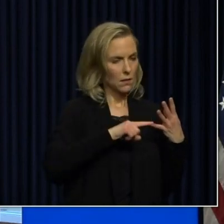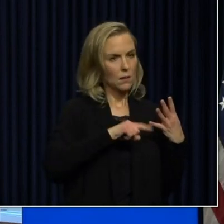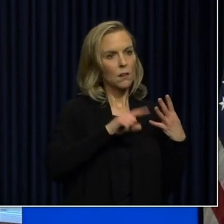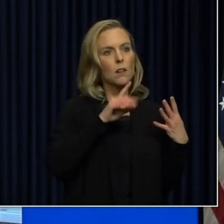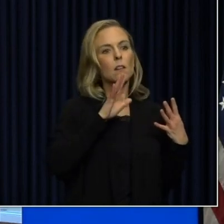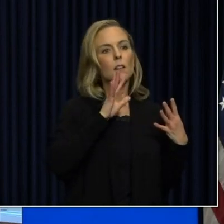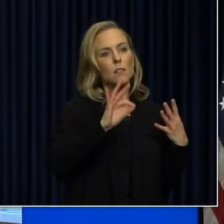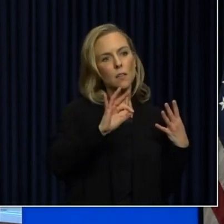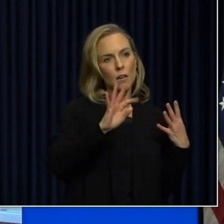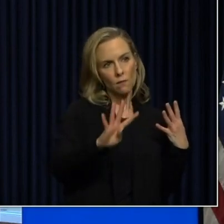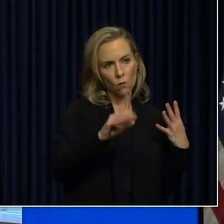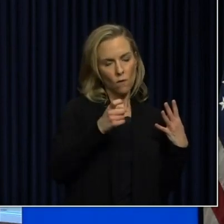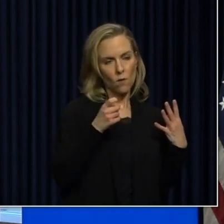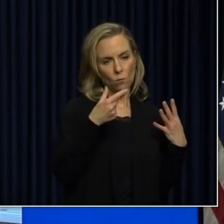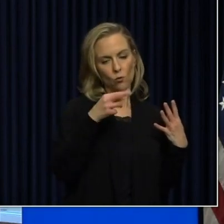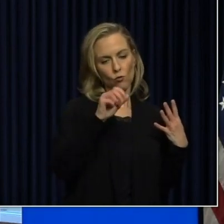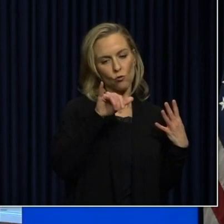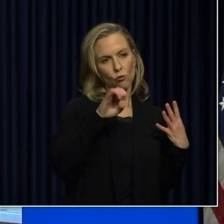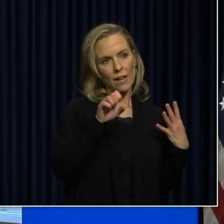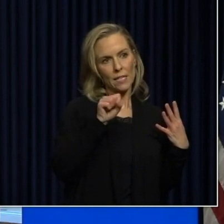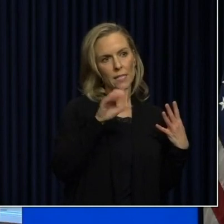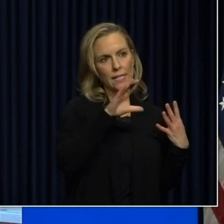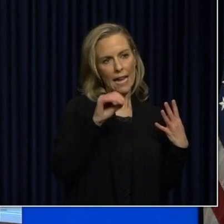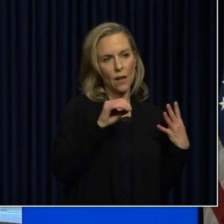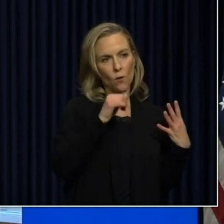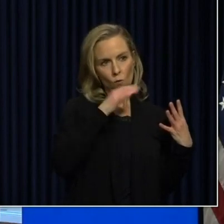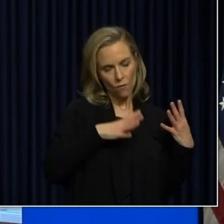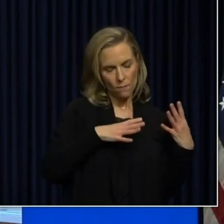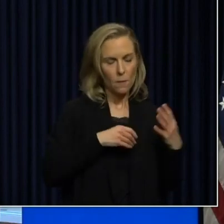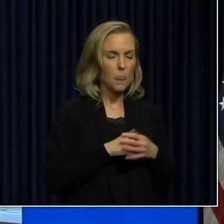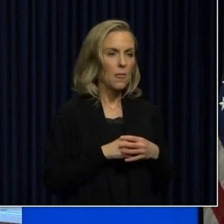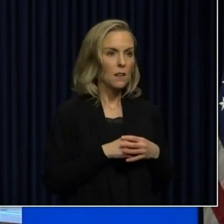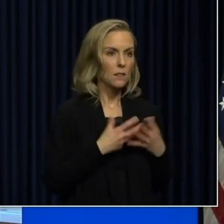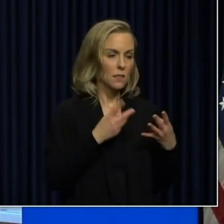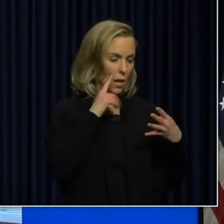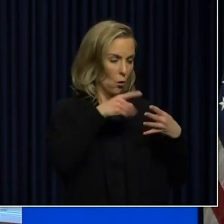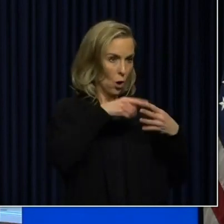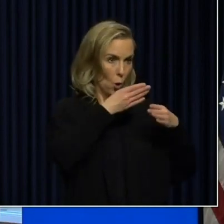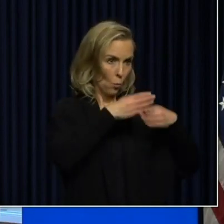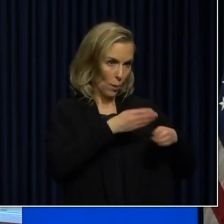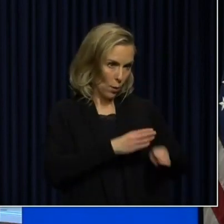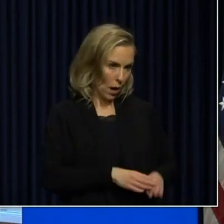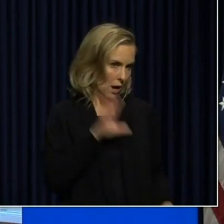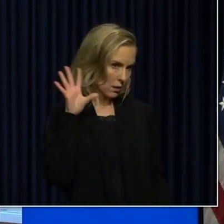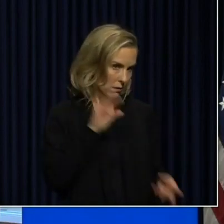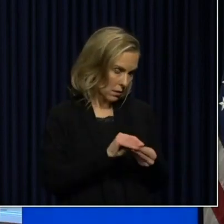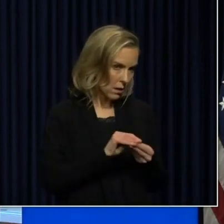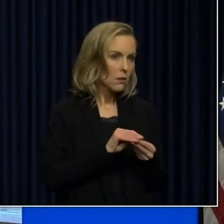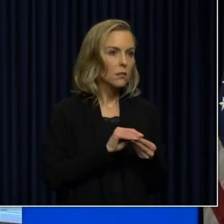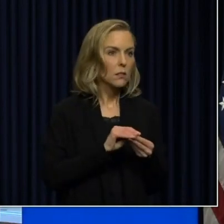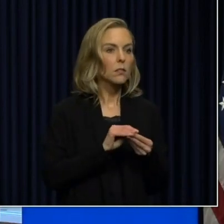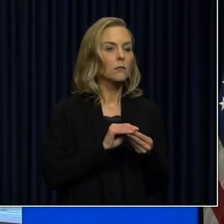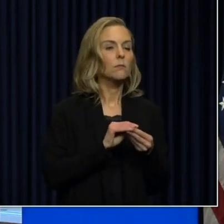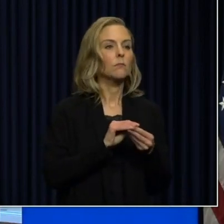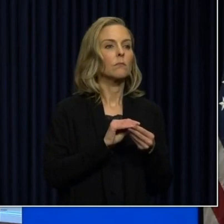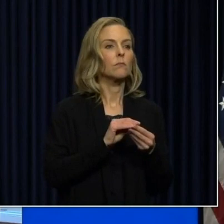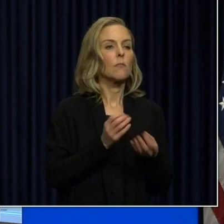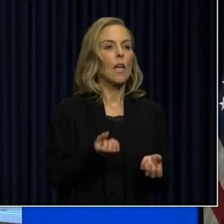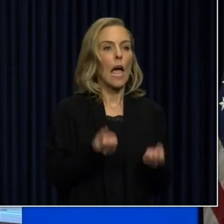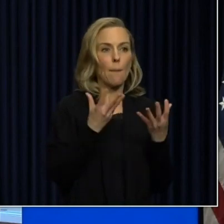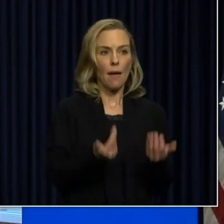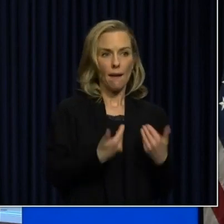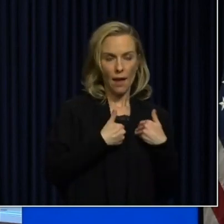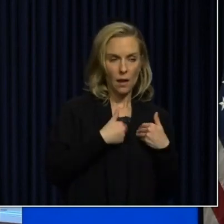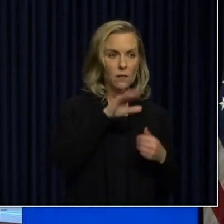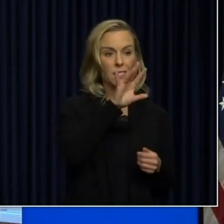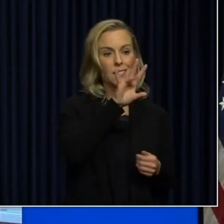93-year-old female from Graves County. As we look at the breakdown of race, of total number of cases known, we